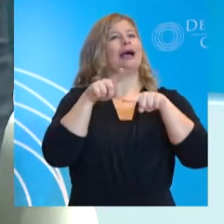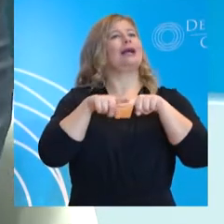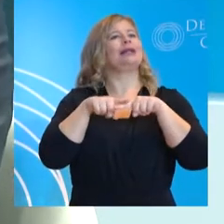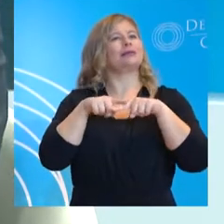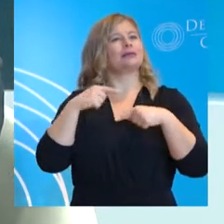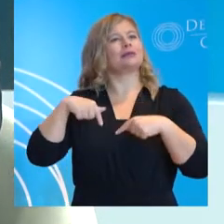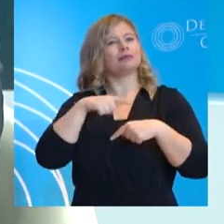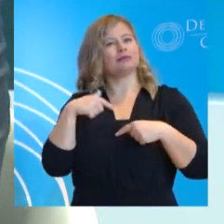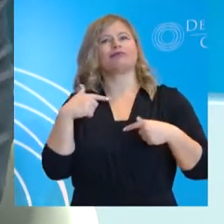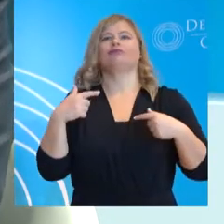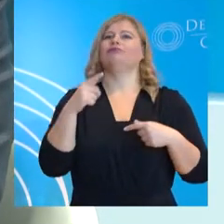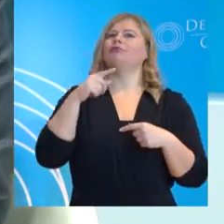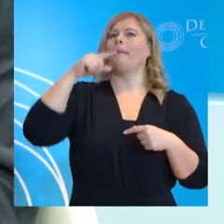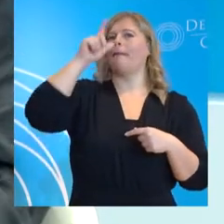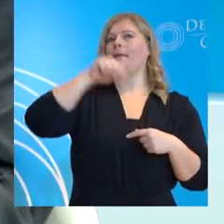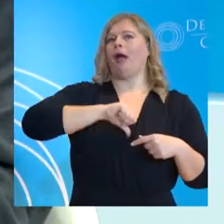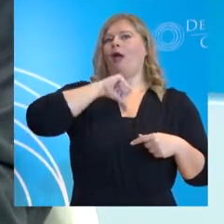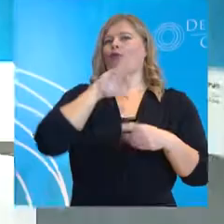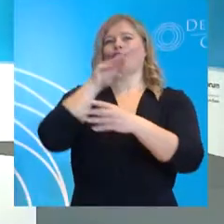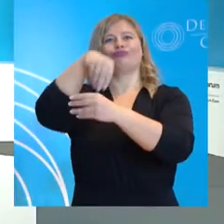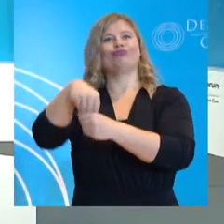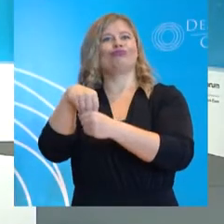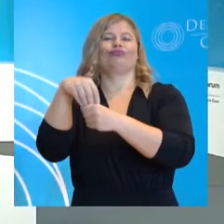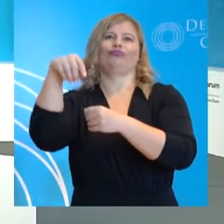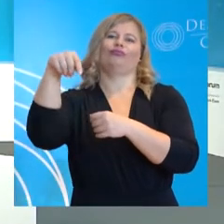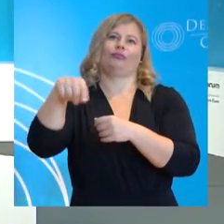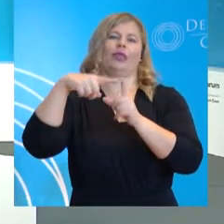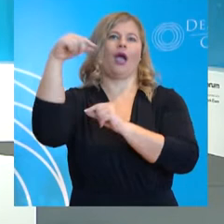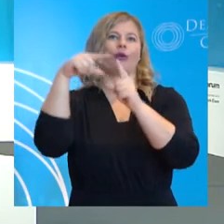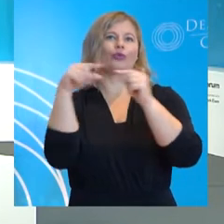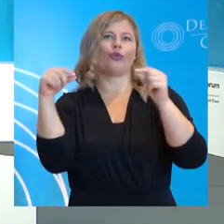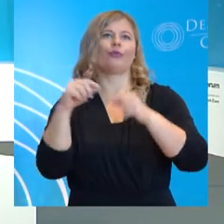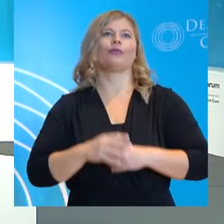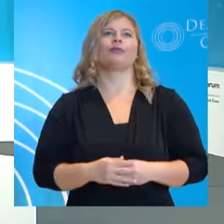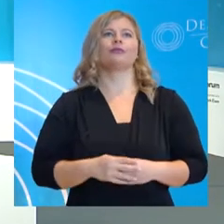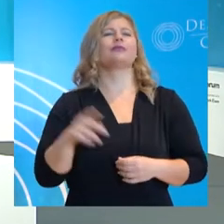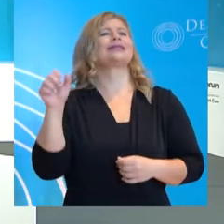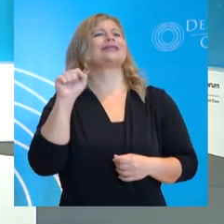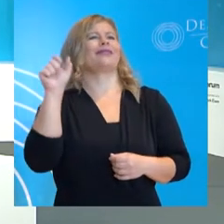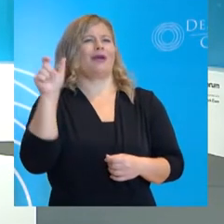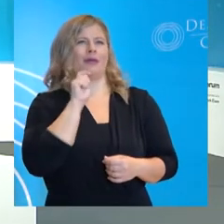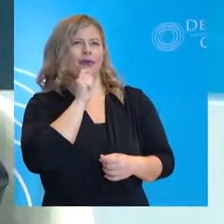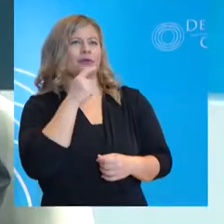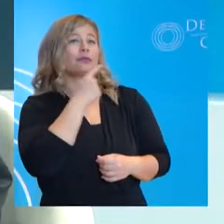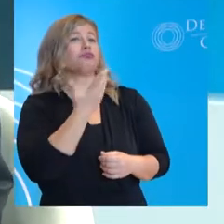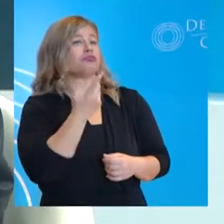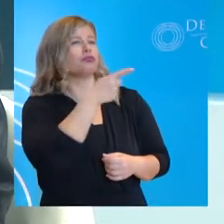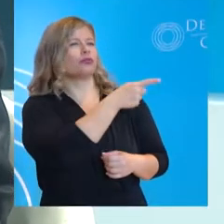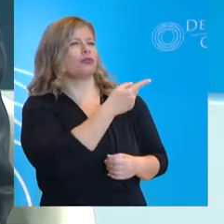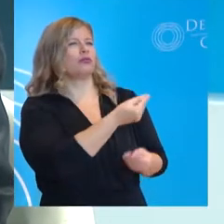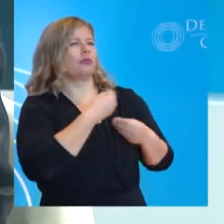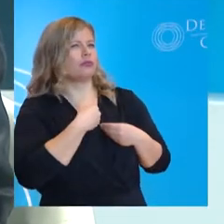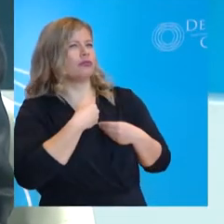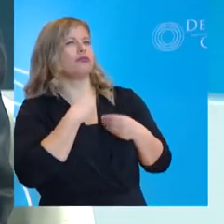will say domestically, you already, according to NATO figures, spend 2.58% of GDP on